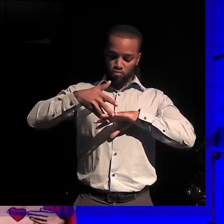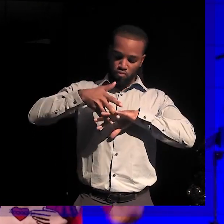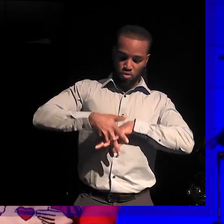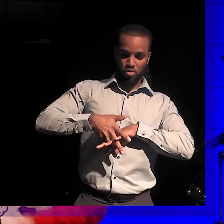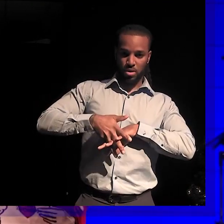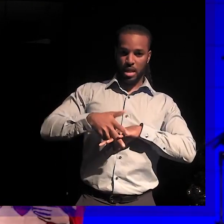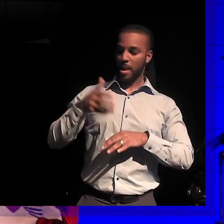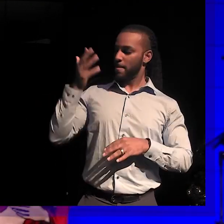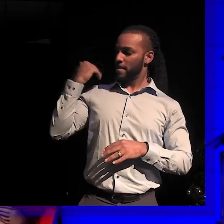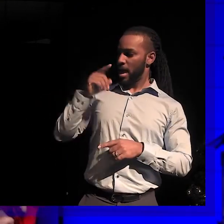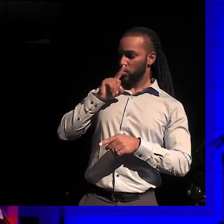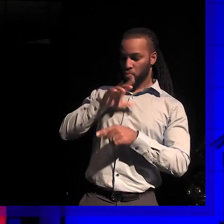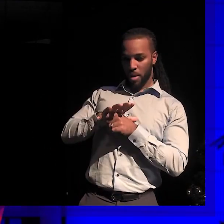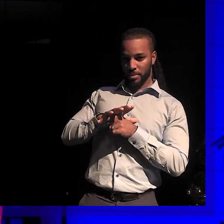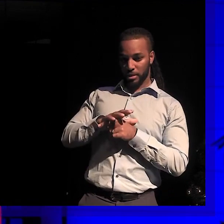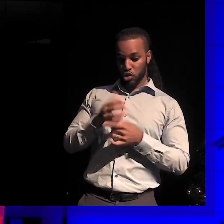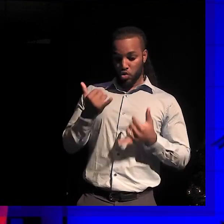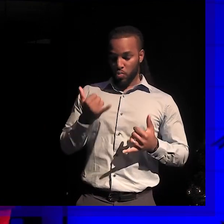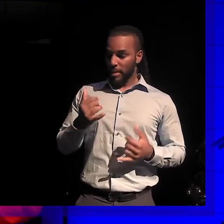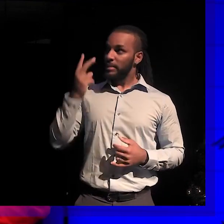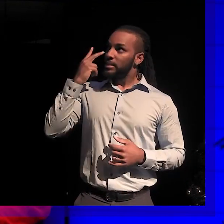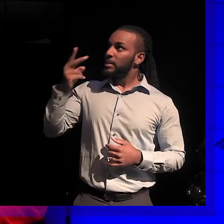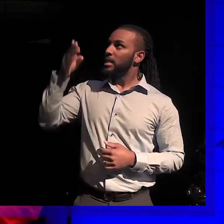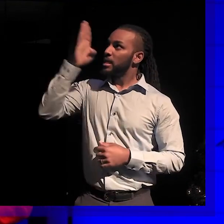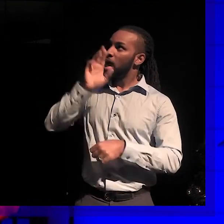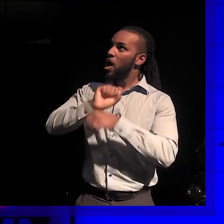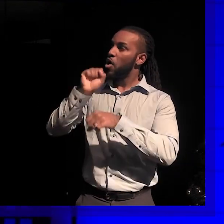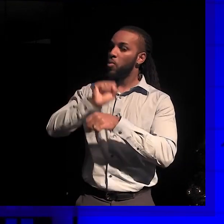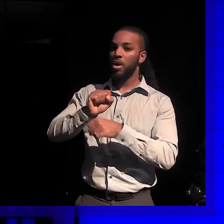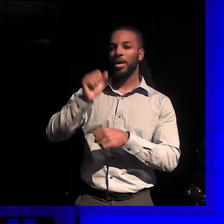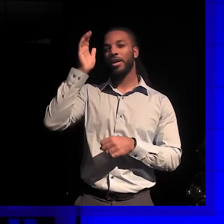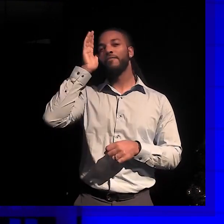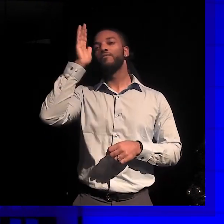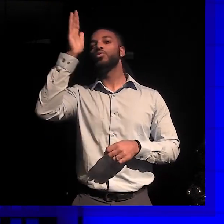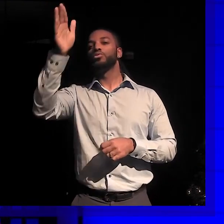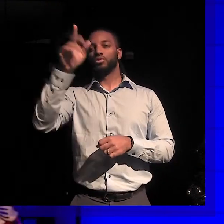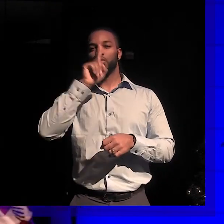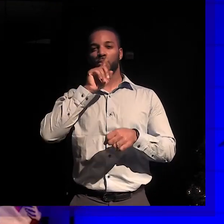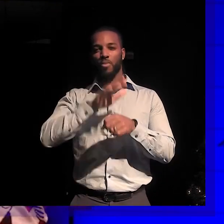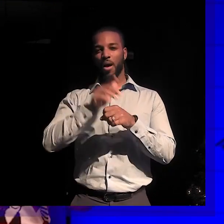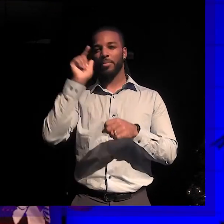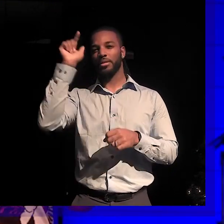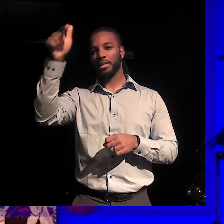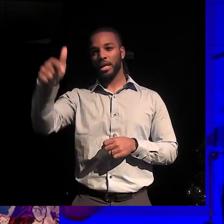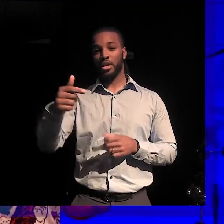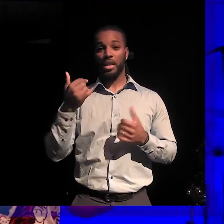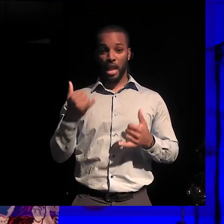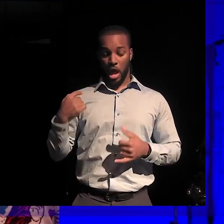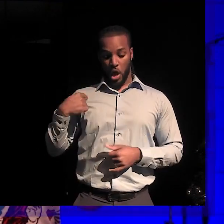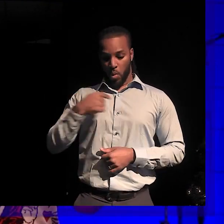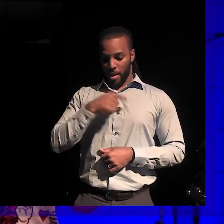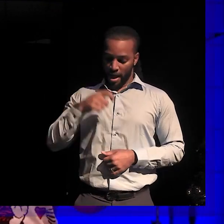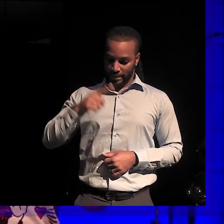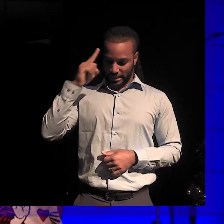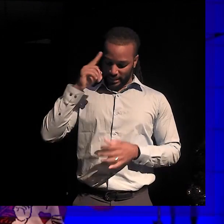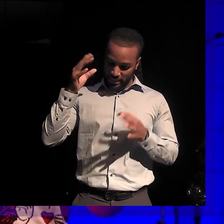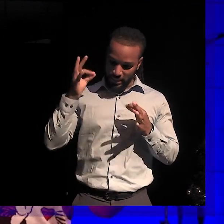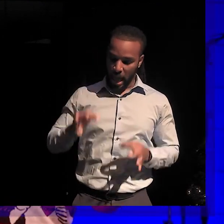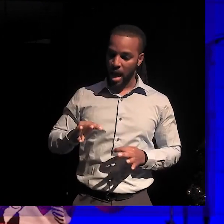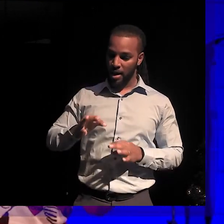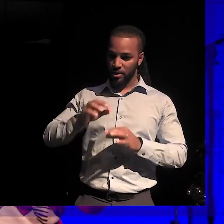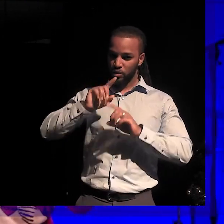past promise, present seeing God work, and future promise. And it leads to a decided